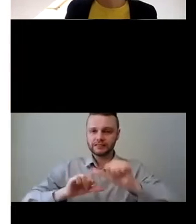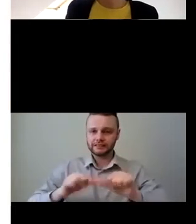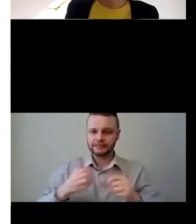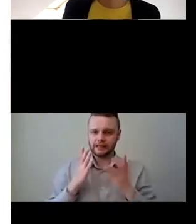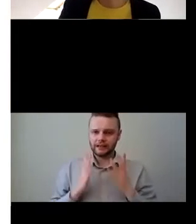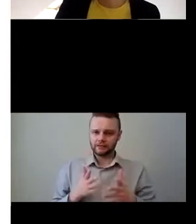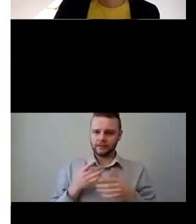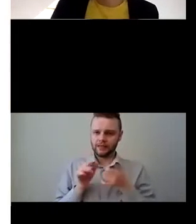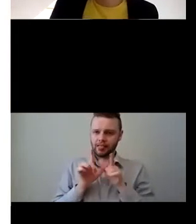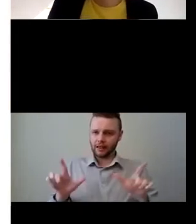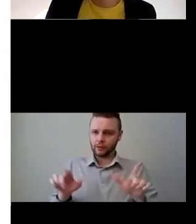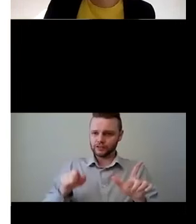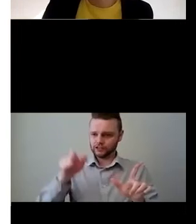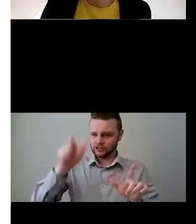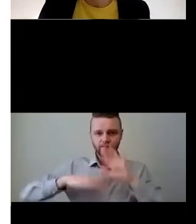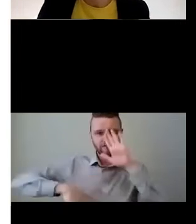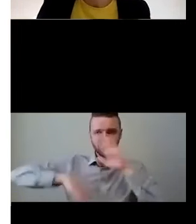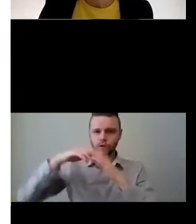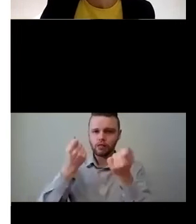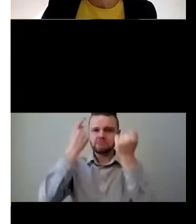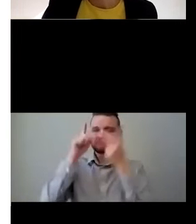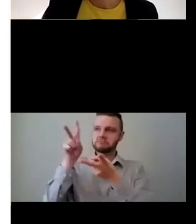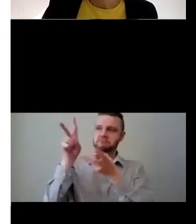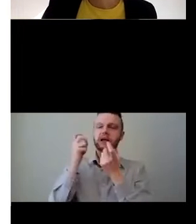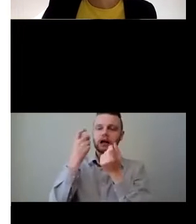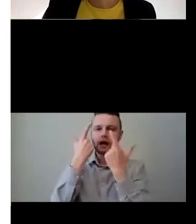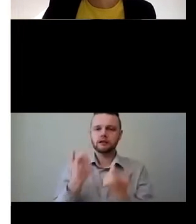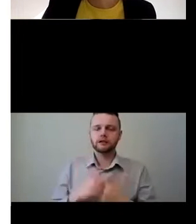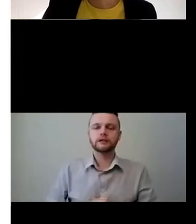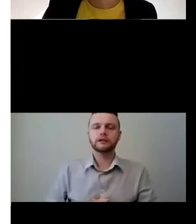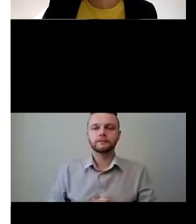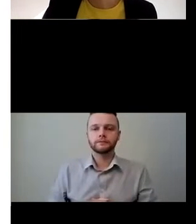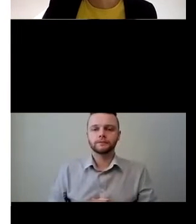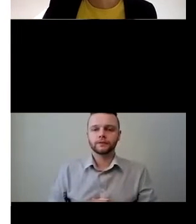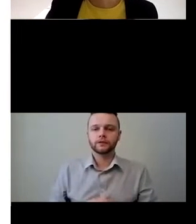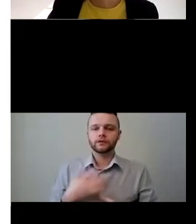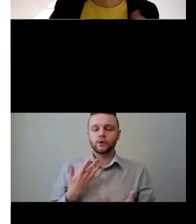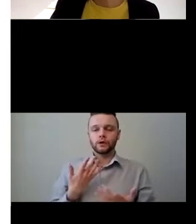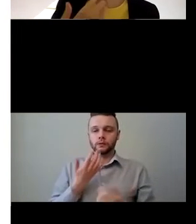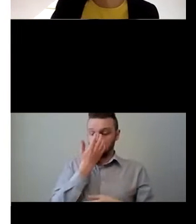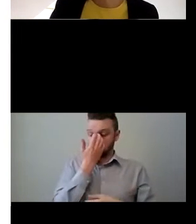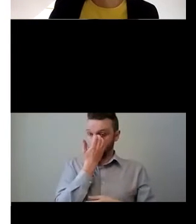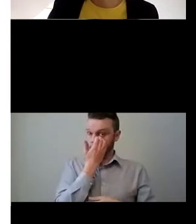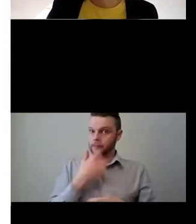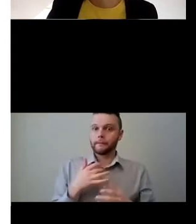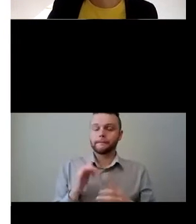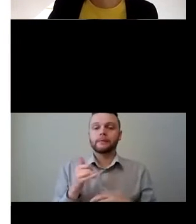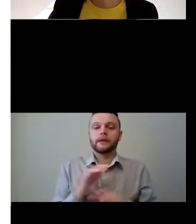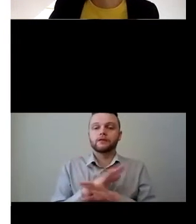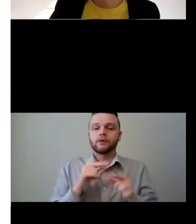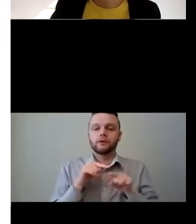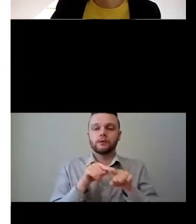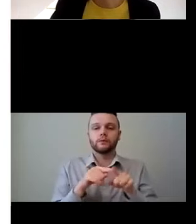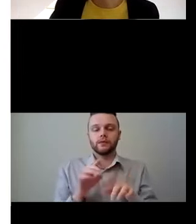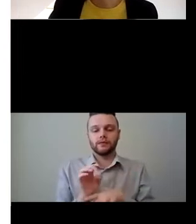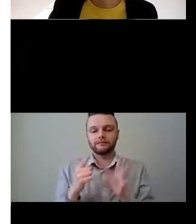a language that the child fully understands. So just to flag that, because that may sometimes even not be in line with EU